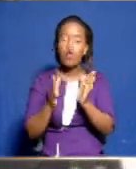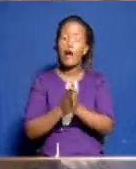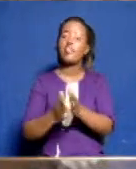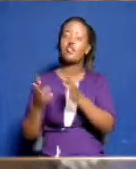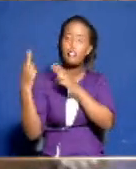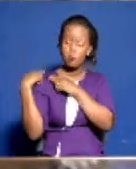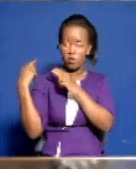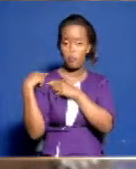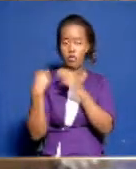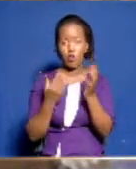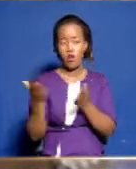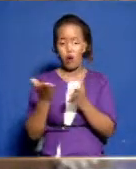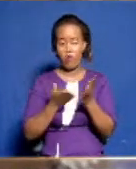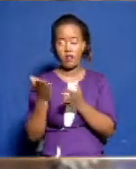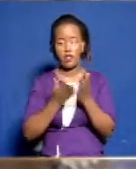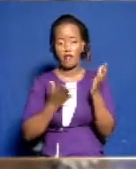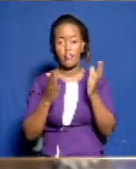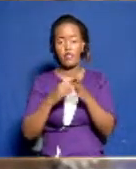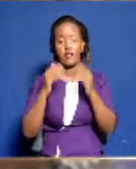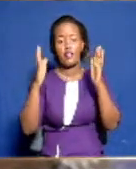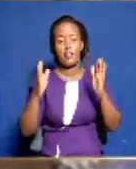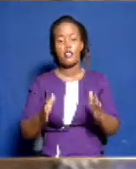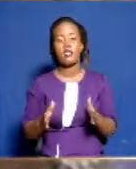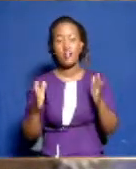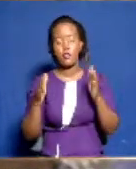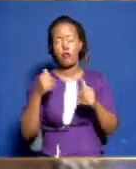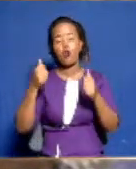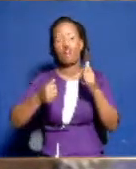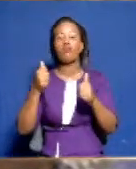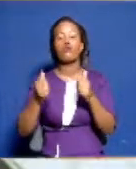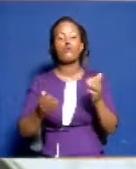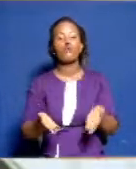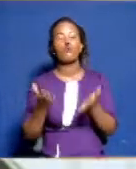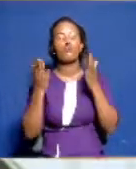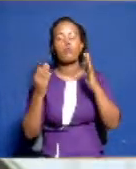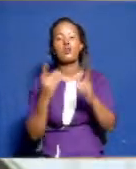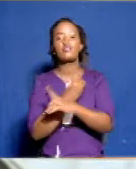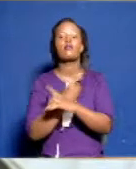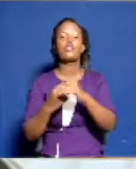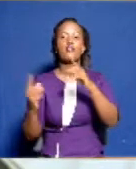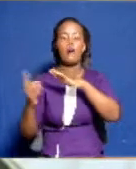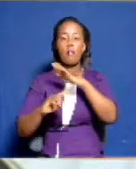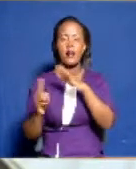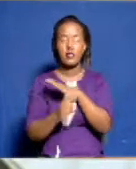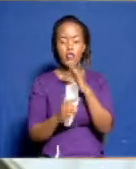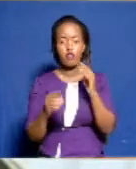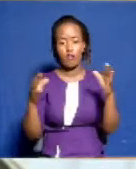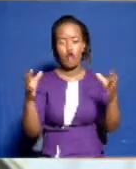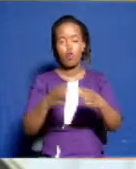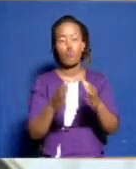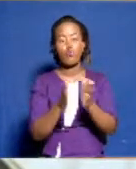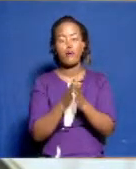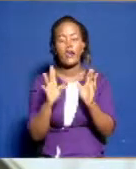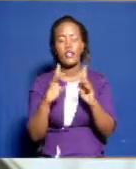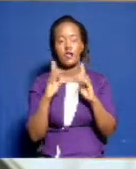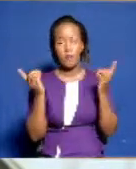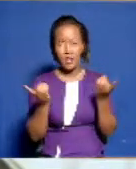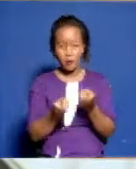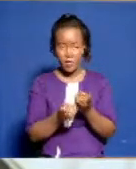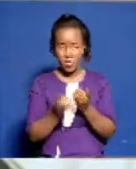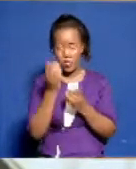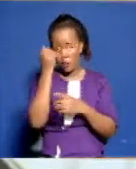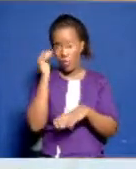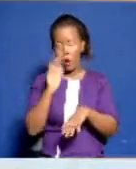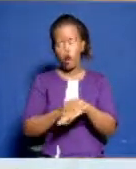of service leaders, review the service performance of various ministries, agencies and departments to ensure good